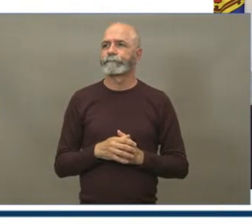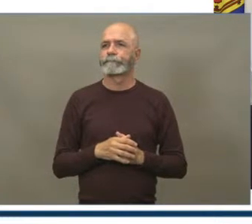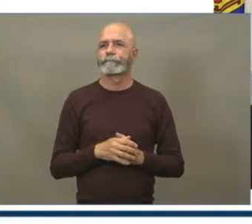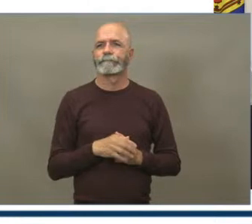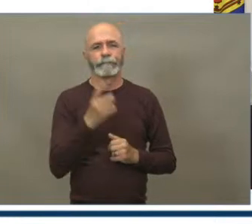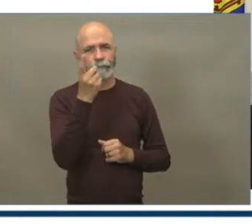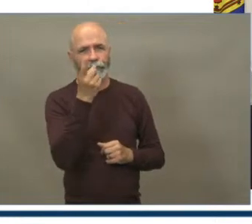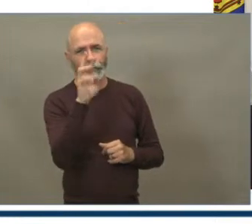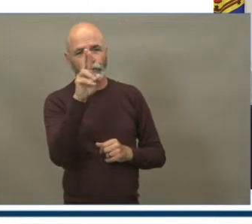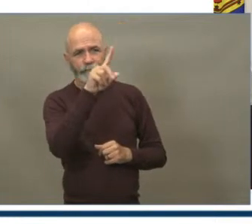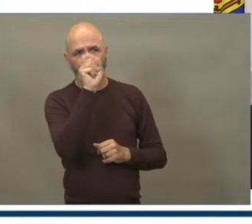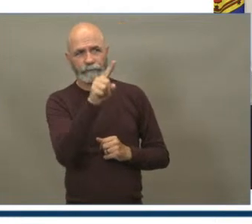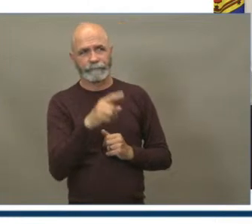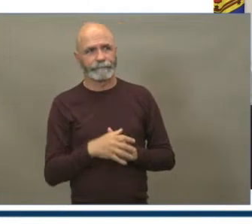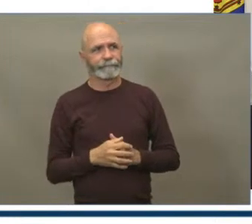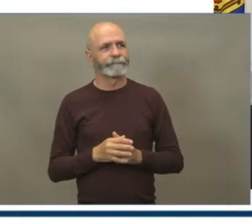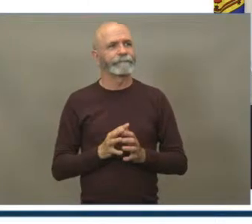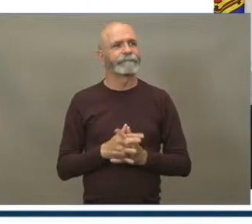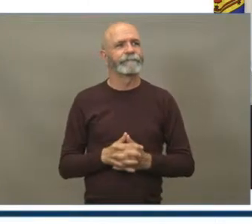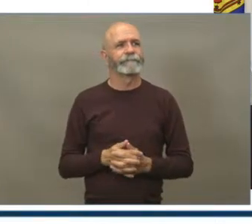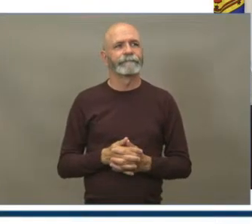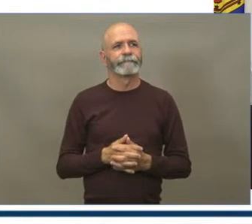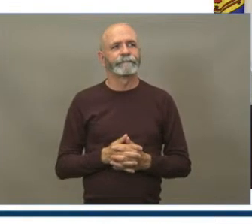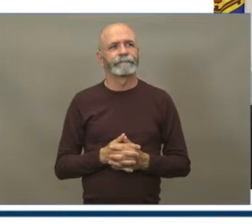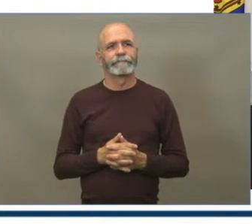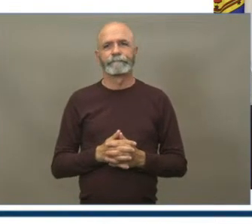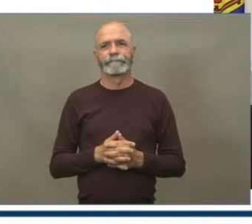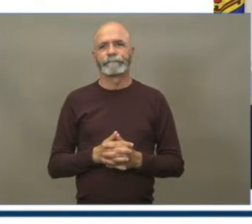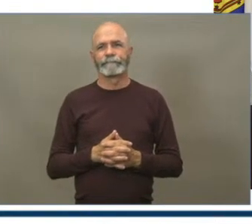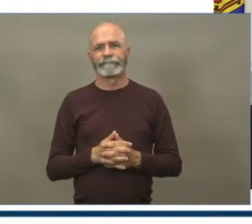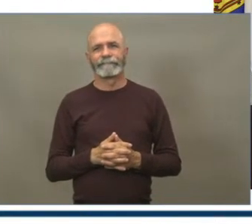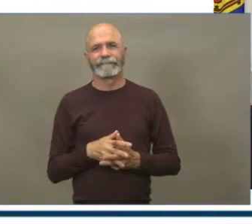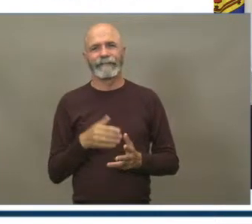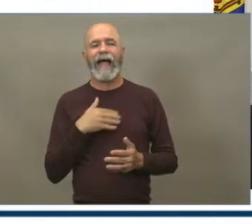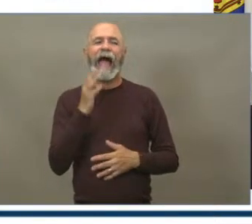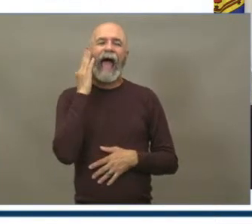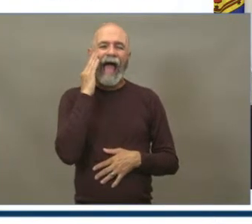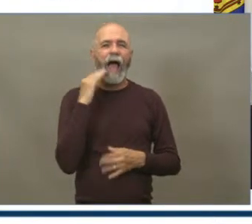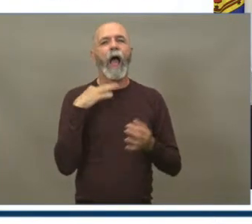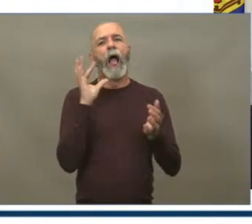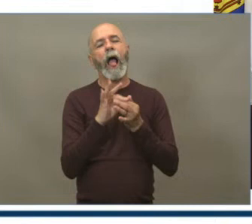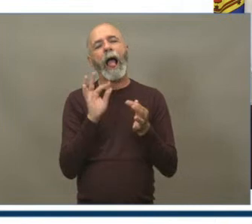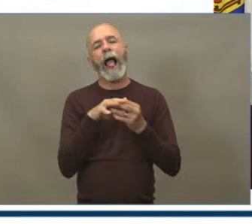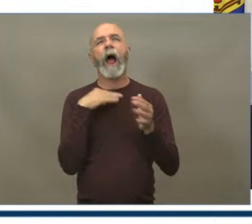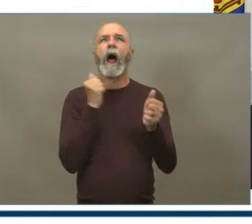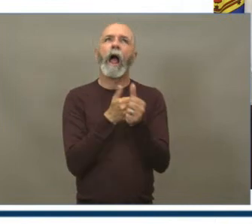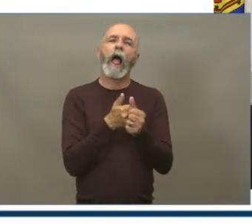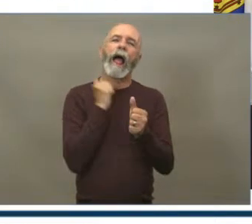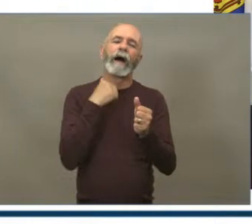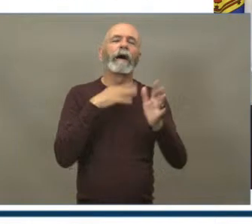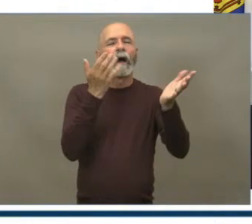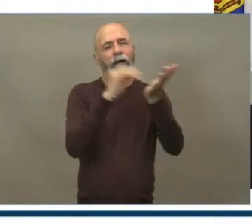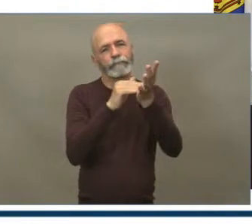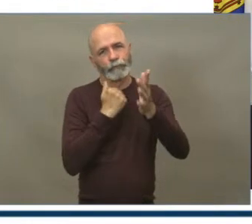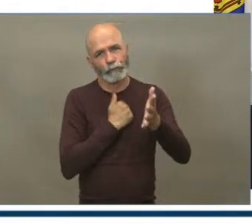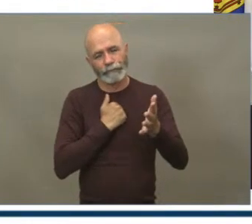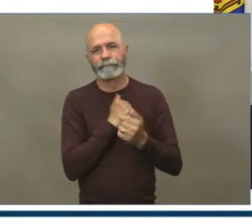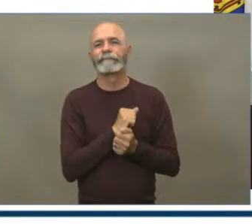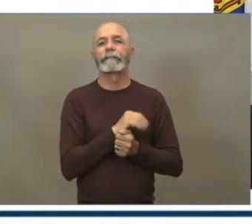sorry to keep pressing about the backlog, but you did mention that now we're opening up PCR tests at the